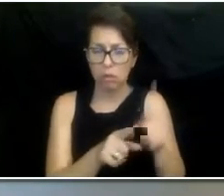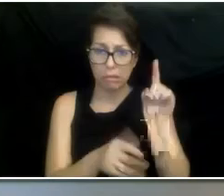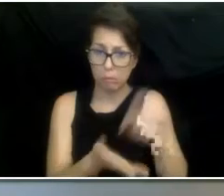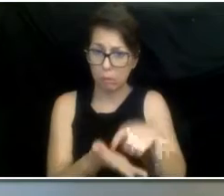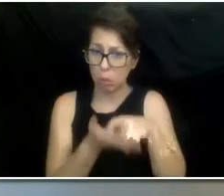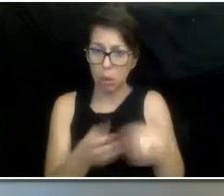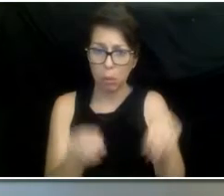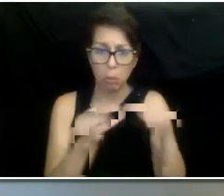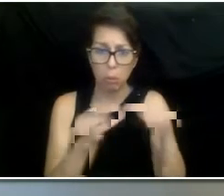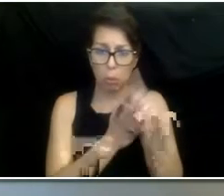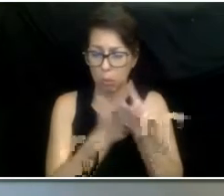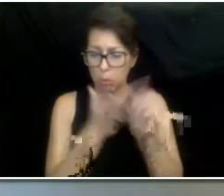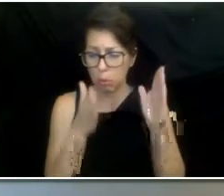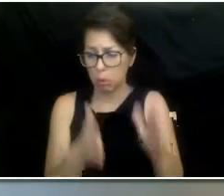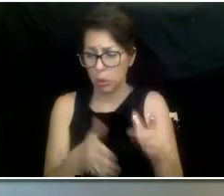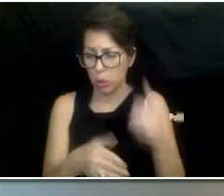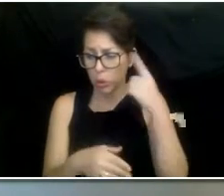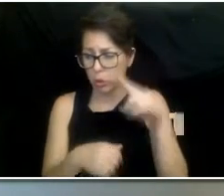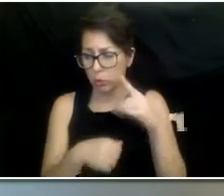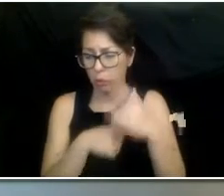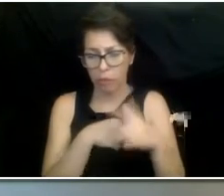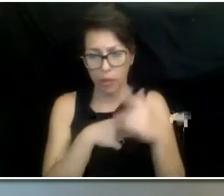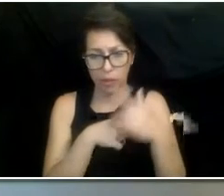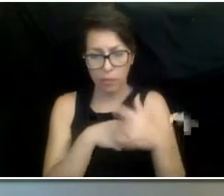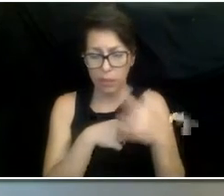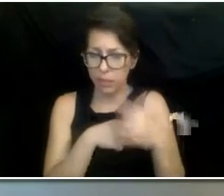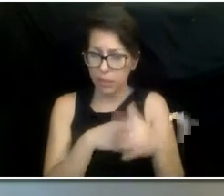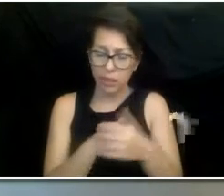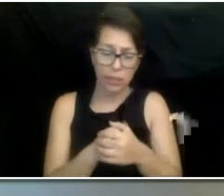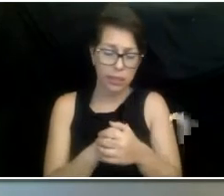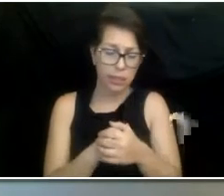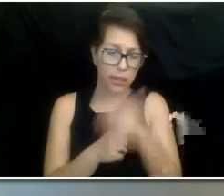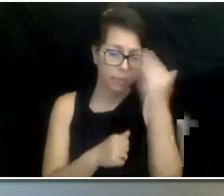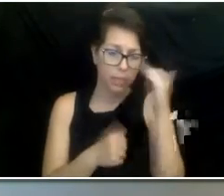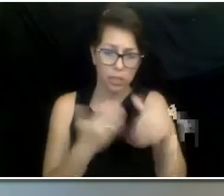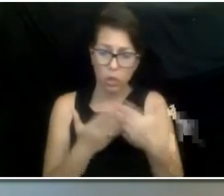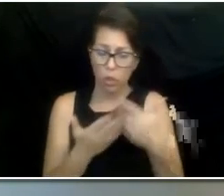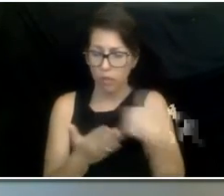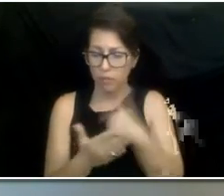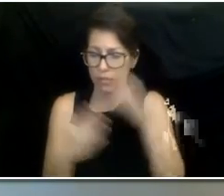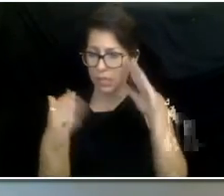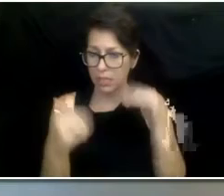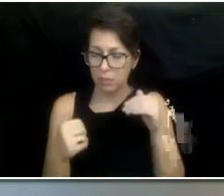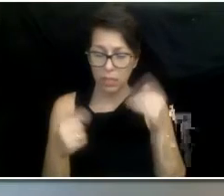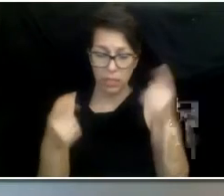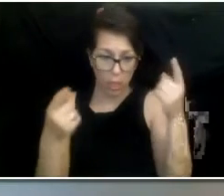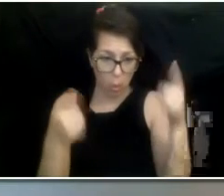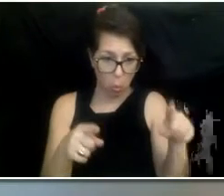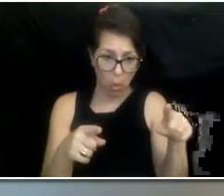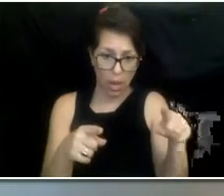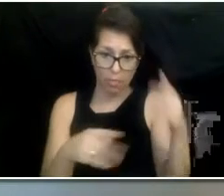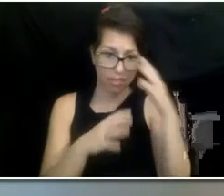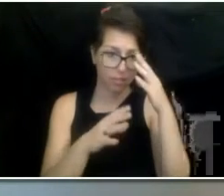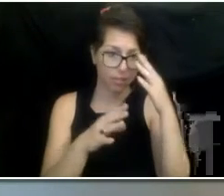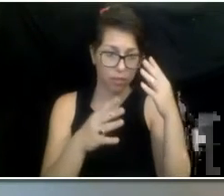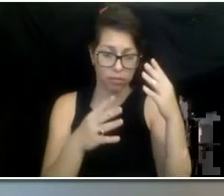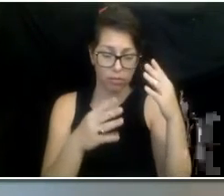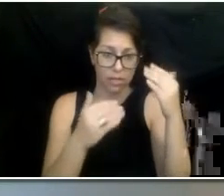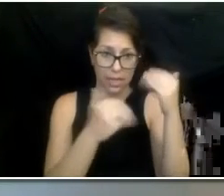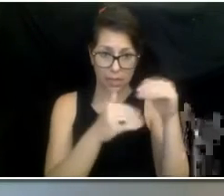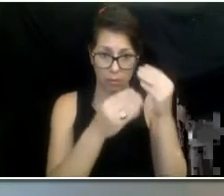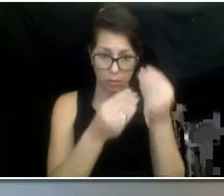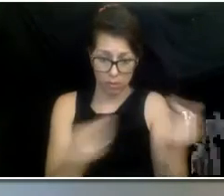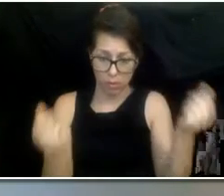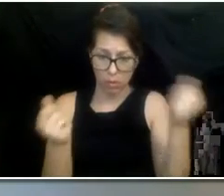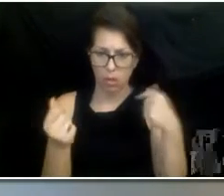but we got to get this filed as soon as it's open to file those Logistics um I can't even imagine how the court is going to negotiate the